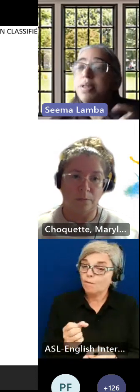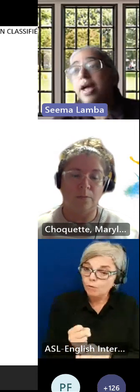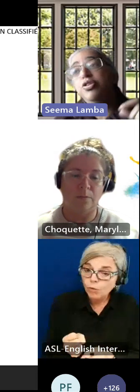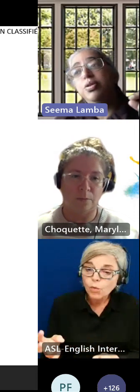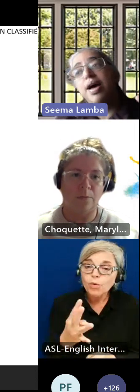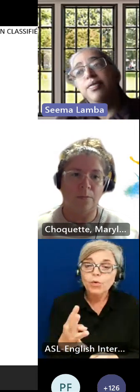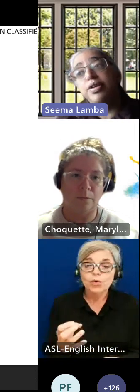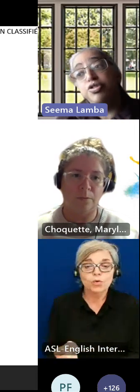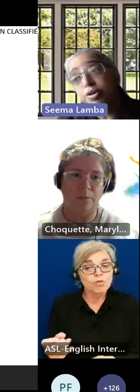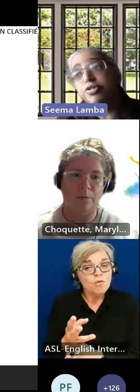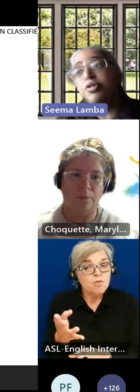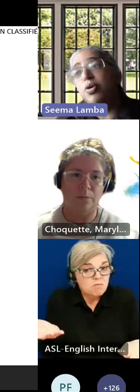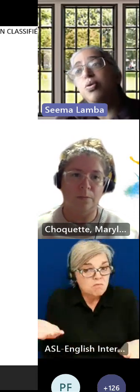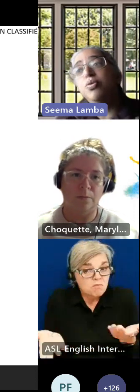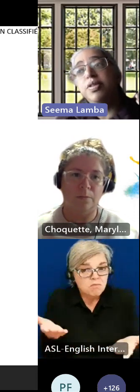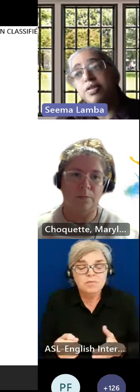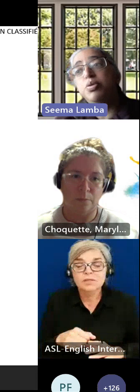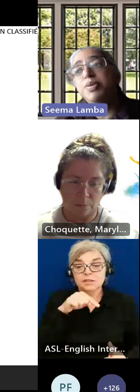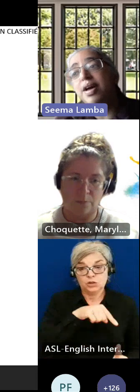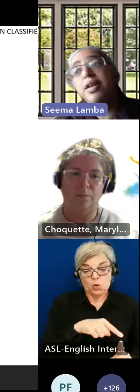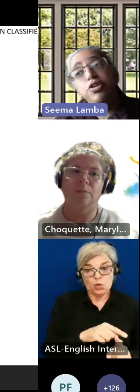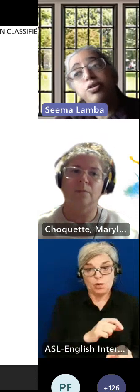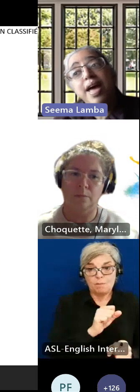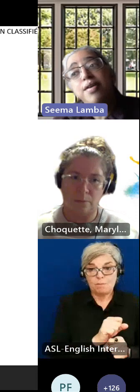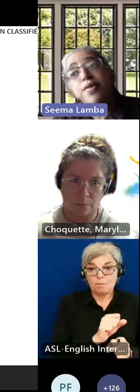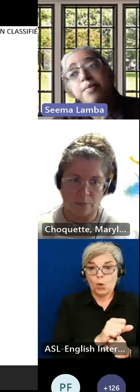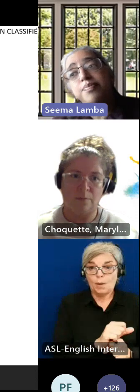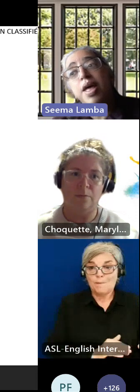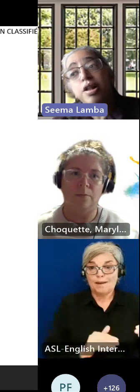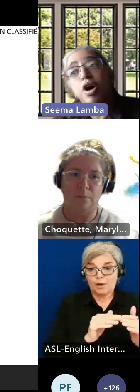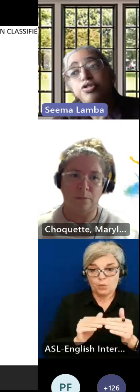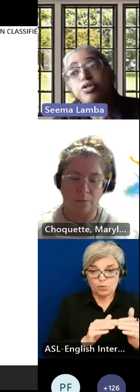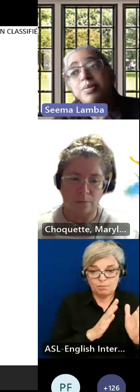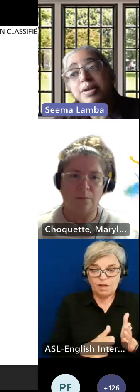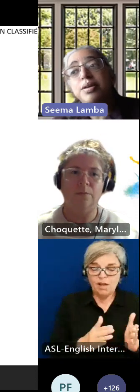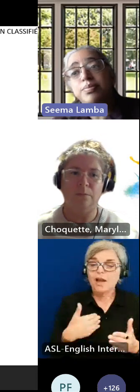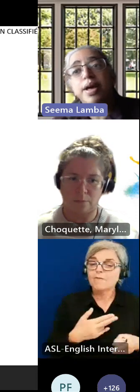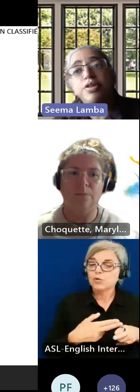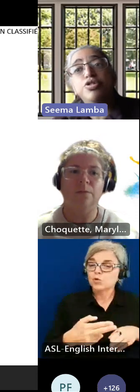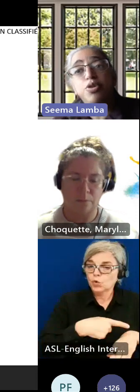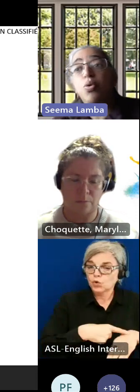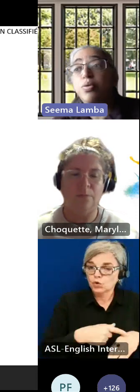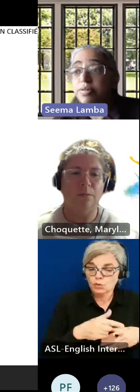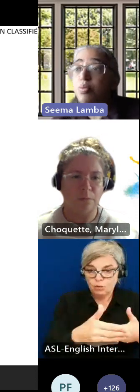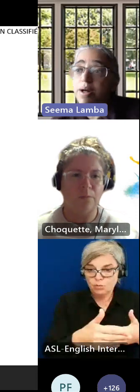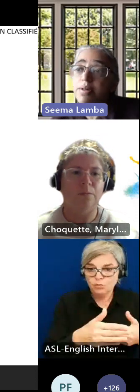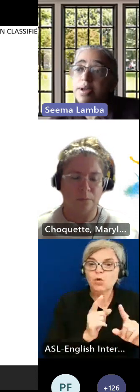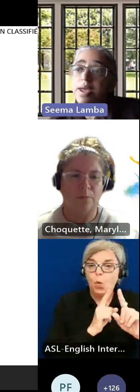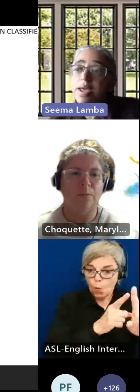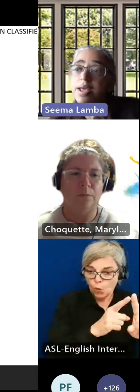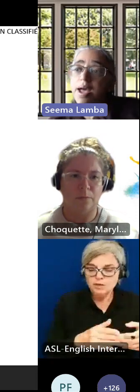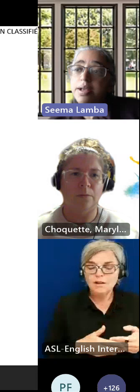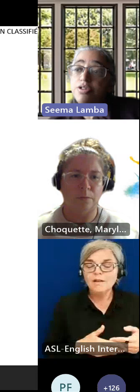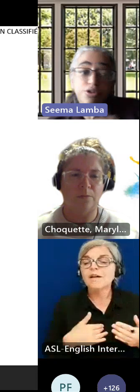employment equity plan, you'll have like short-term goals that this will be done, and you can have long-term and medium-term goals as well.